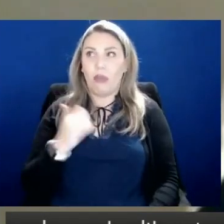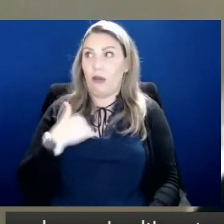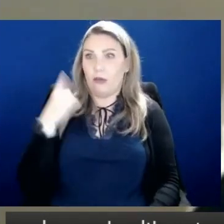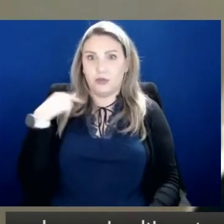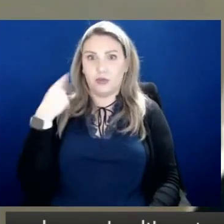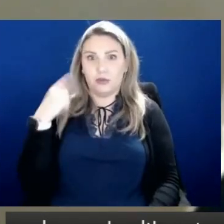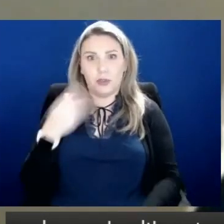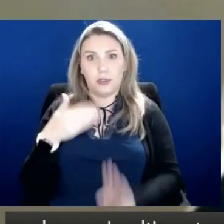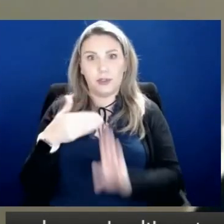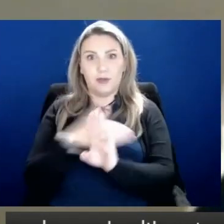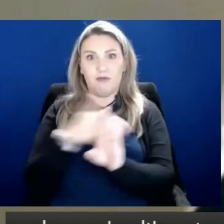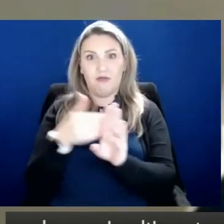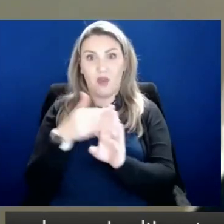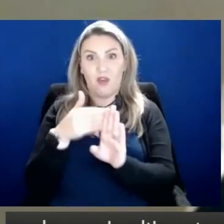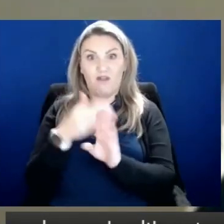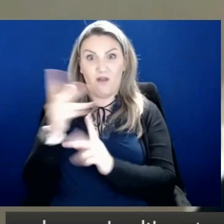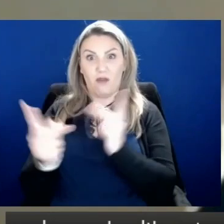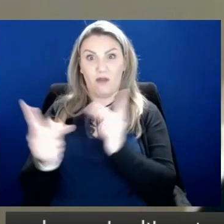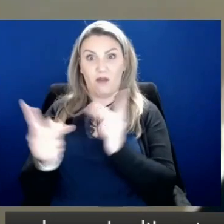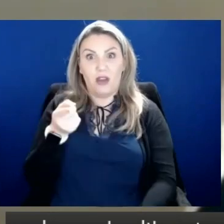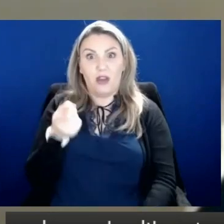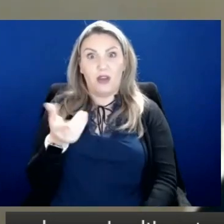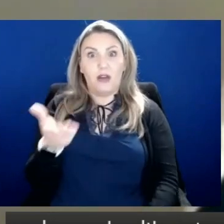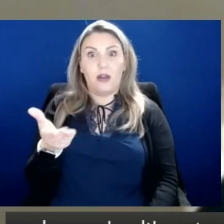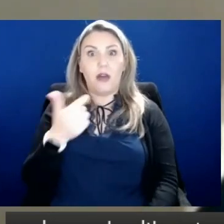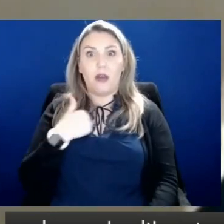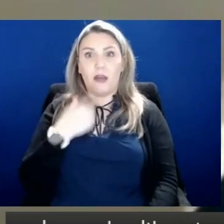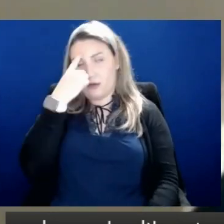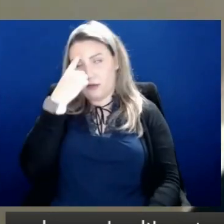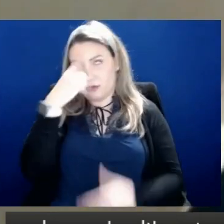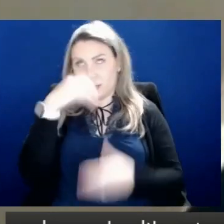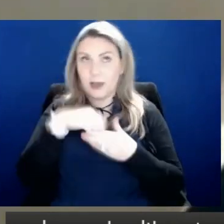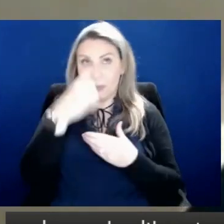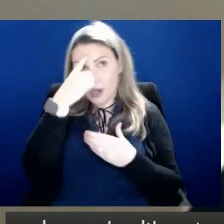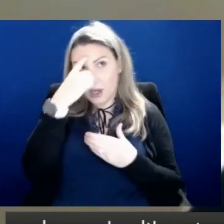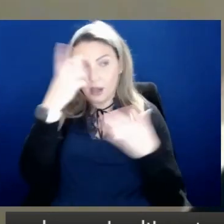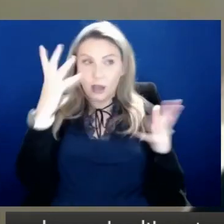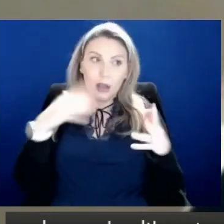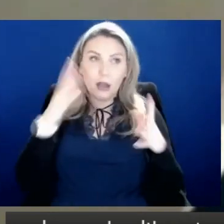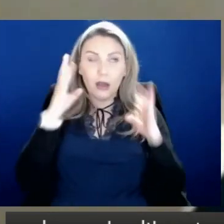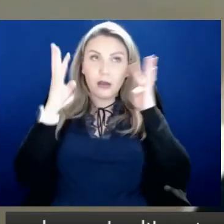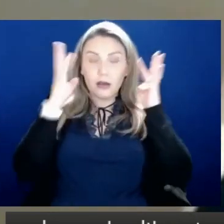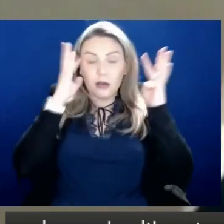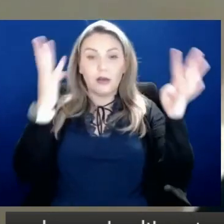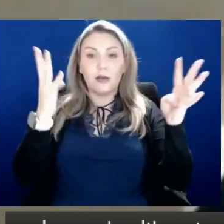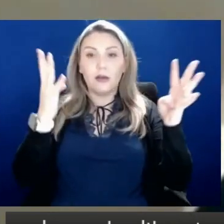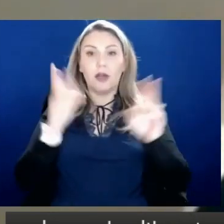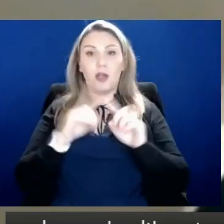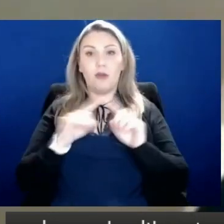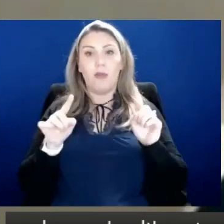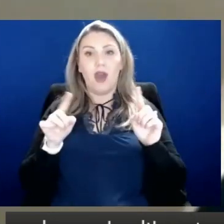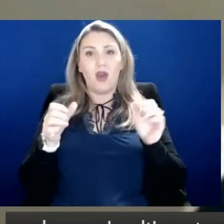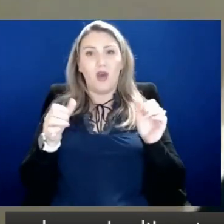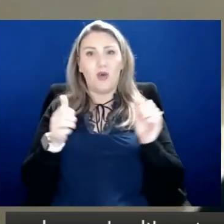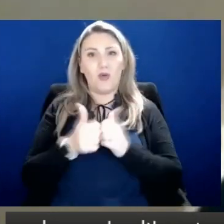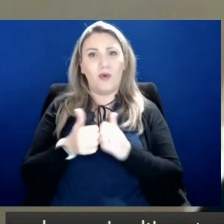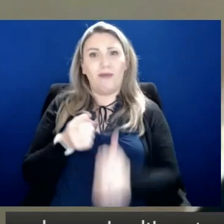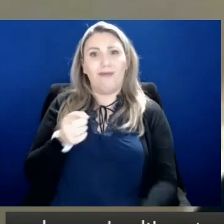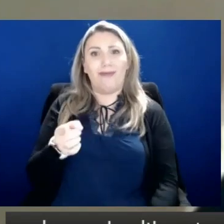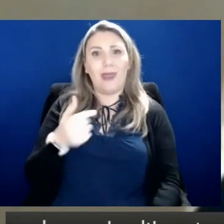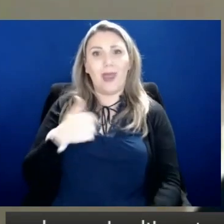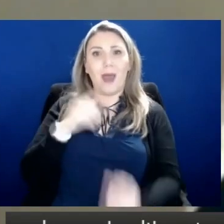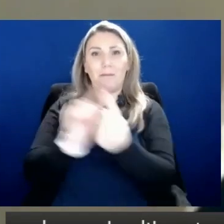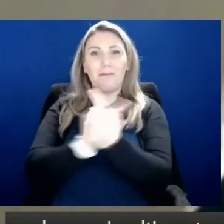Point. I felt like it was all in my head. And with Turning Point, I got to meet other